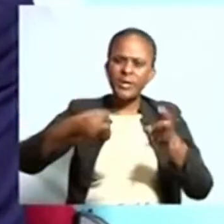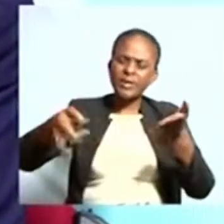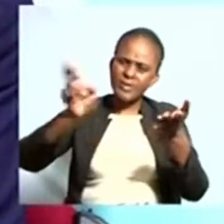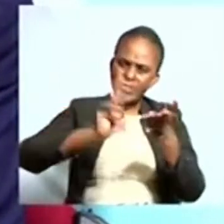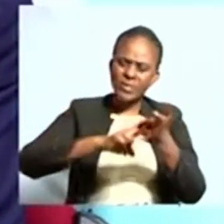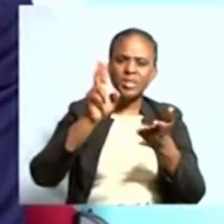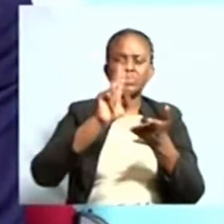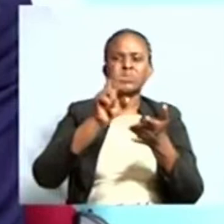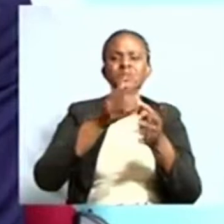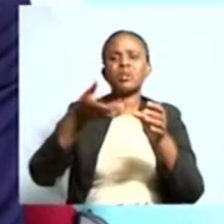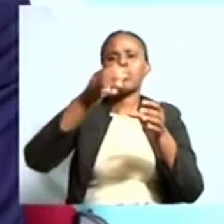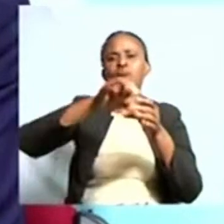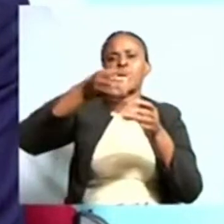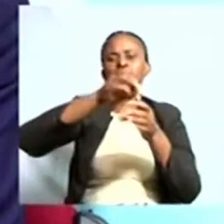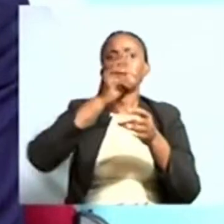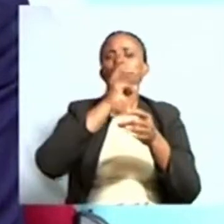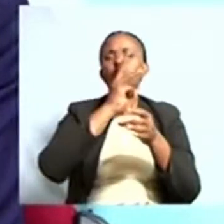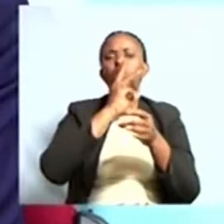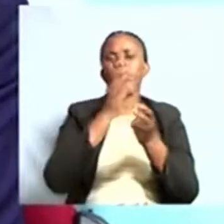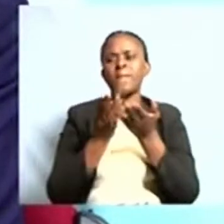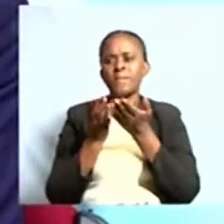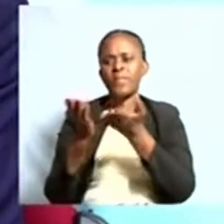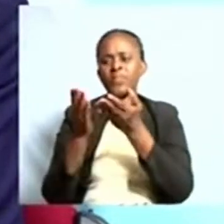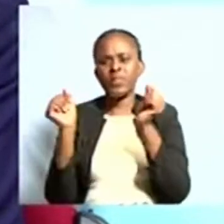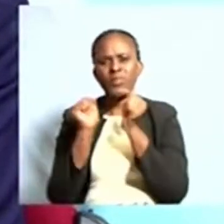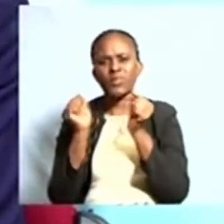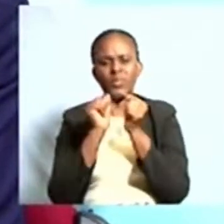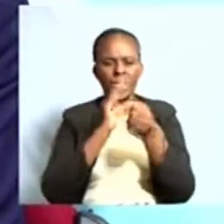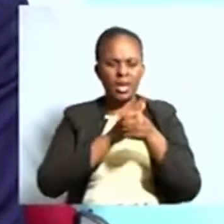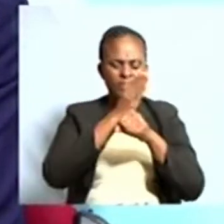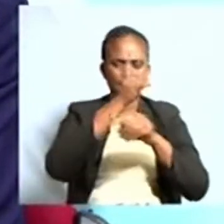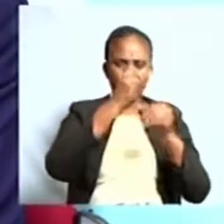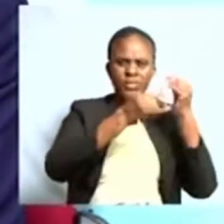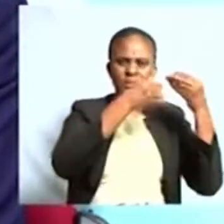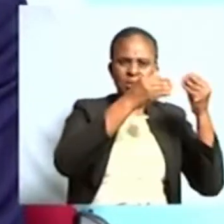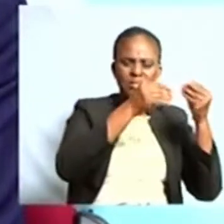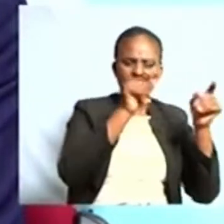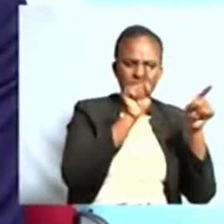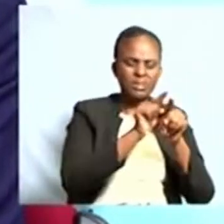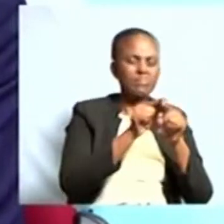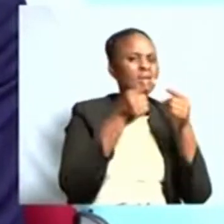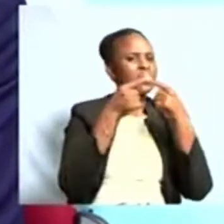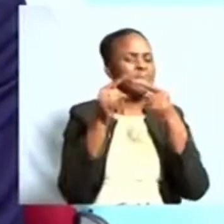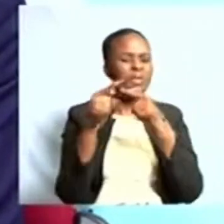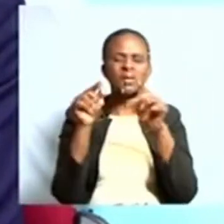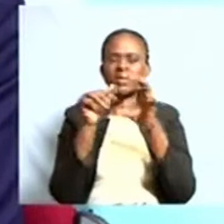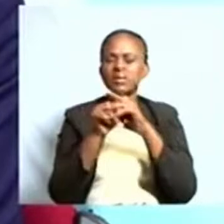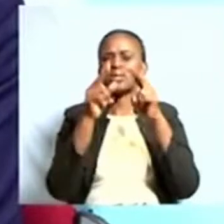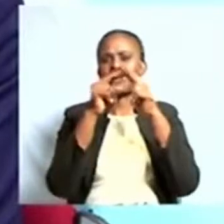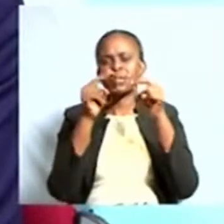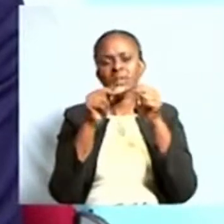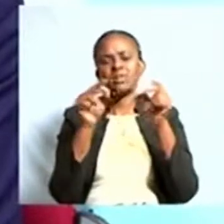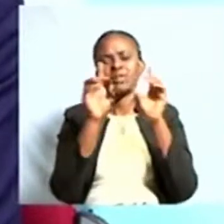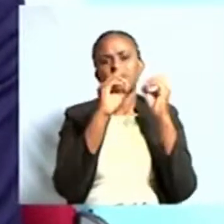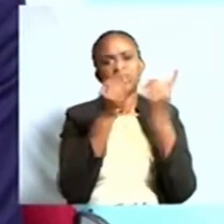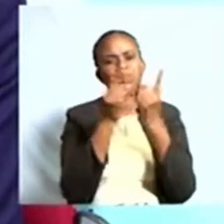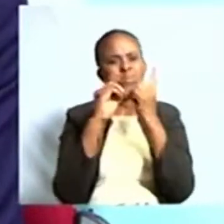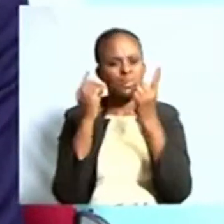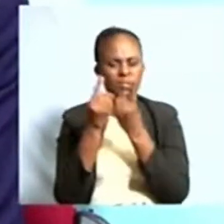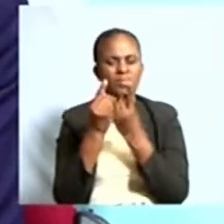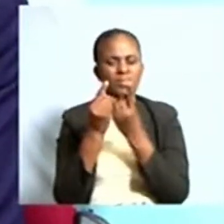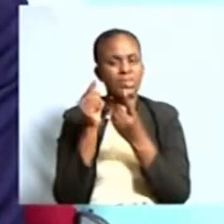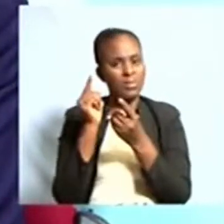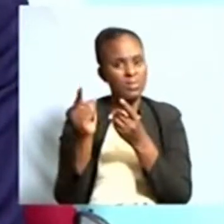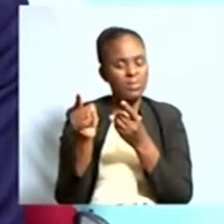to pack water, put it in the fridge and later sell it? This is common in rural and peri-urban district. That is